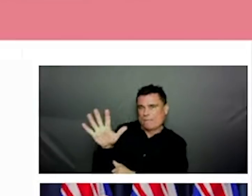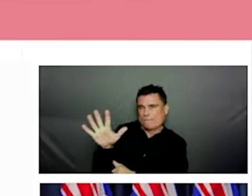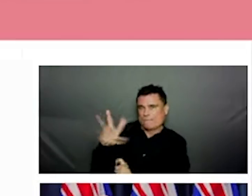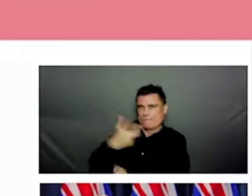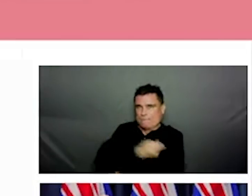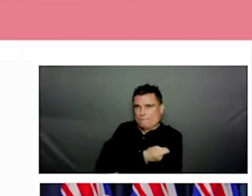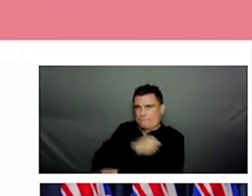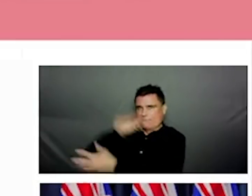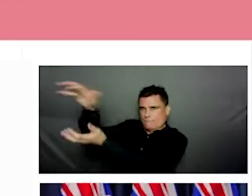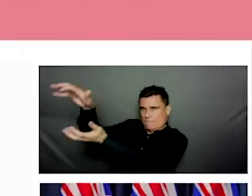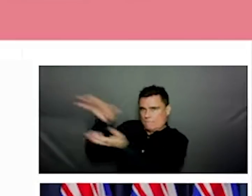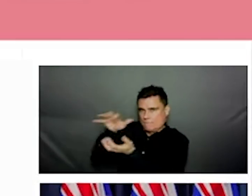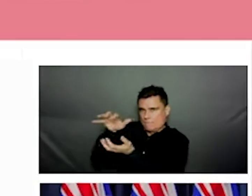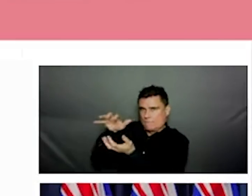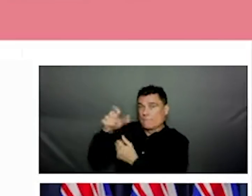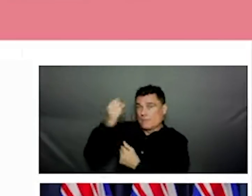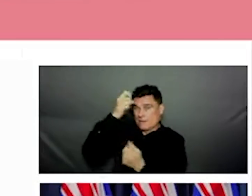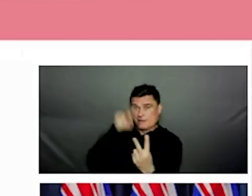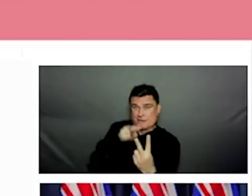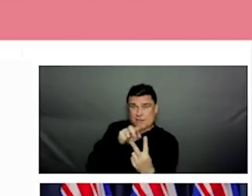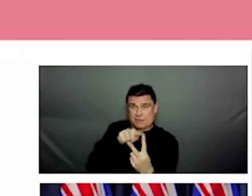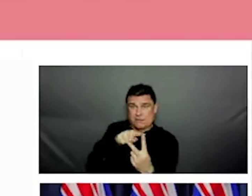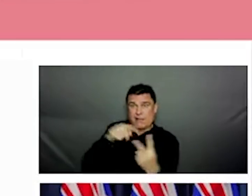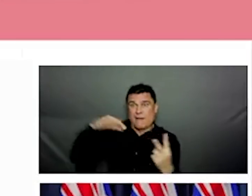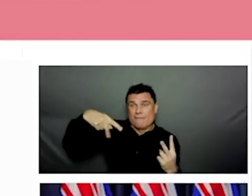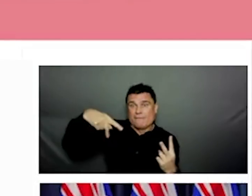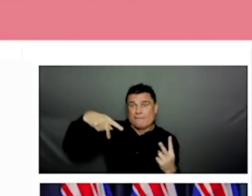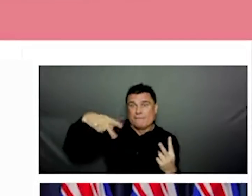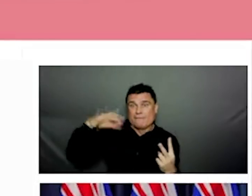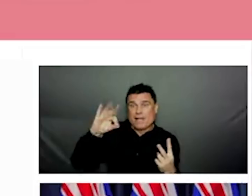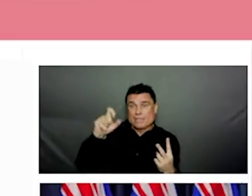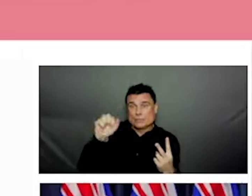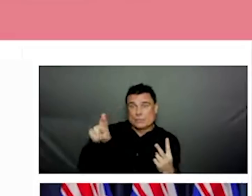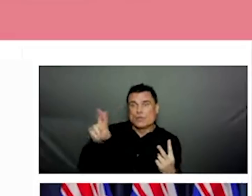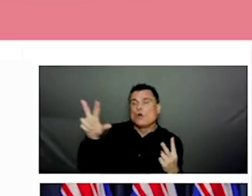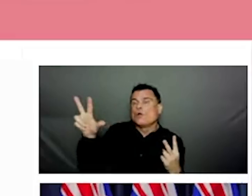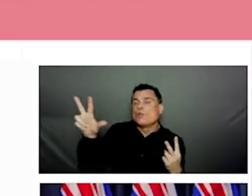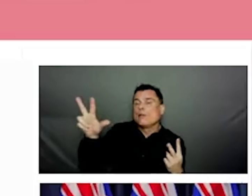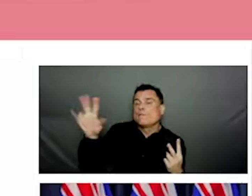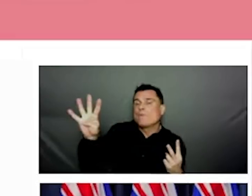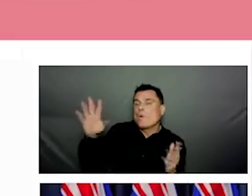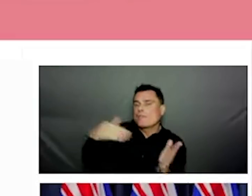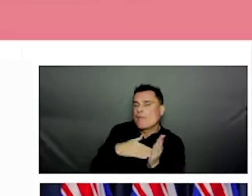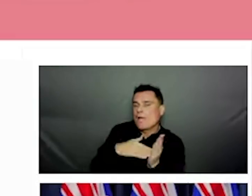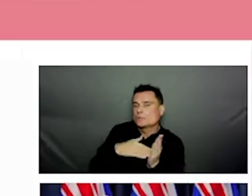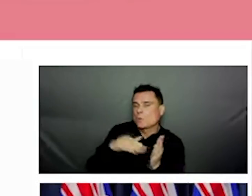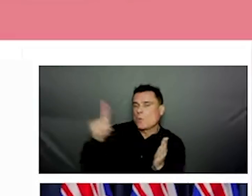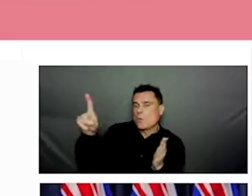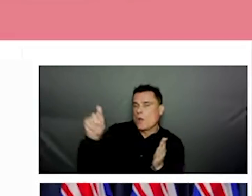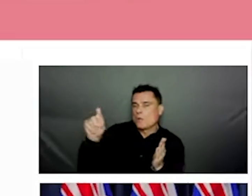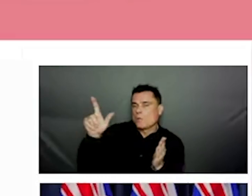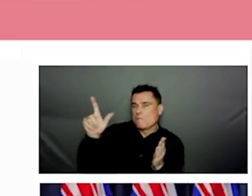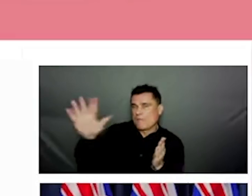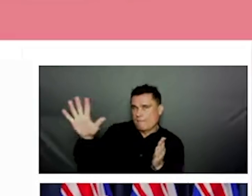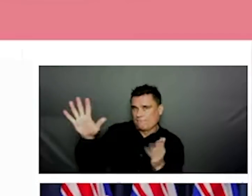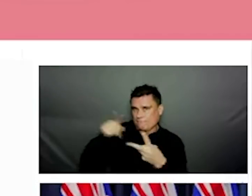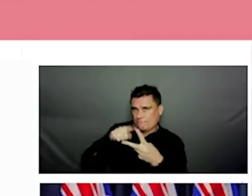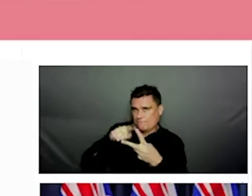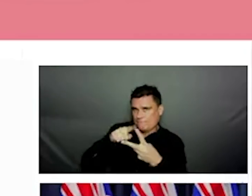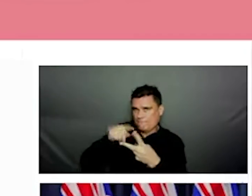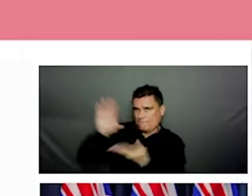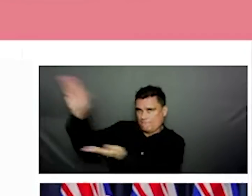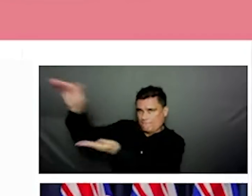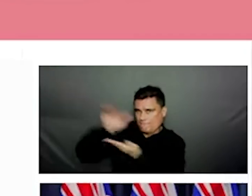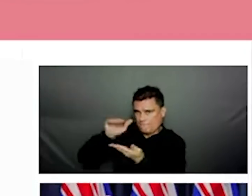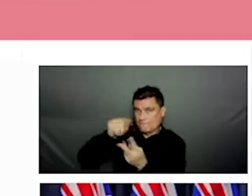34,125 doses were of the Pfizer vaccine. Our very first week, we received it 3,900 doses, so a very small